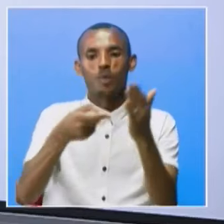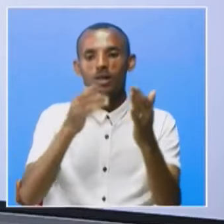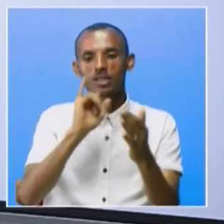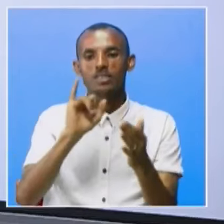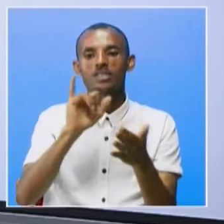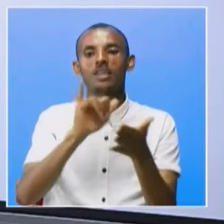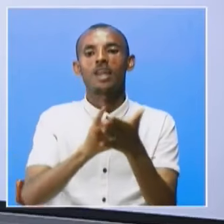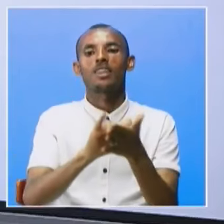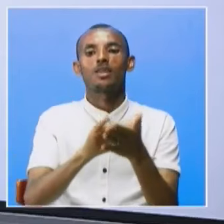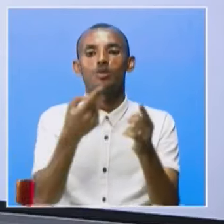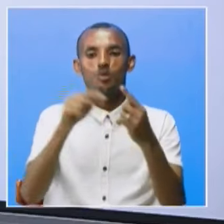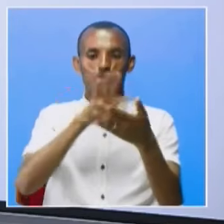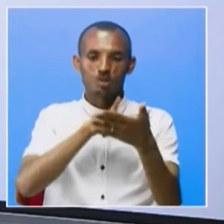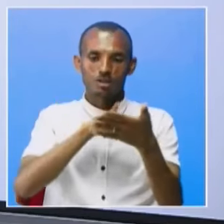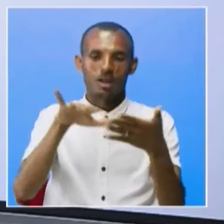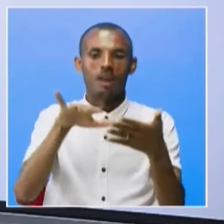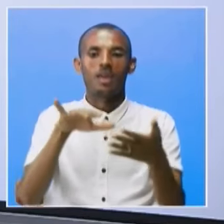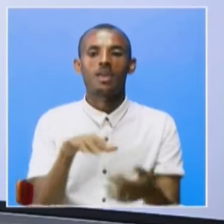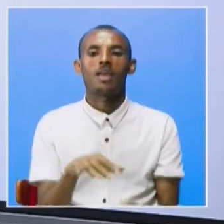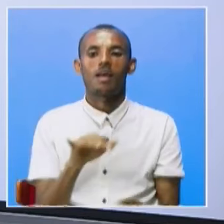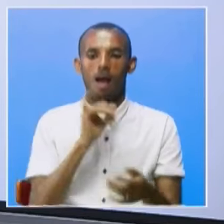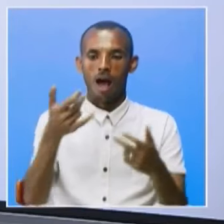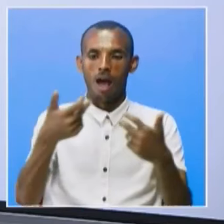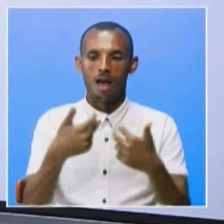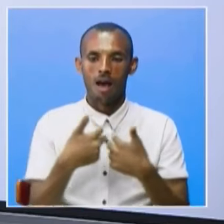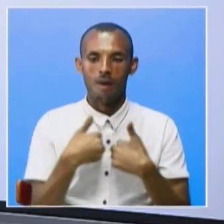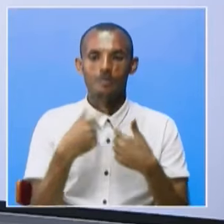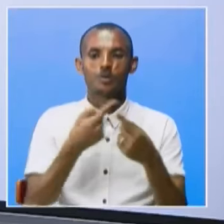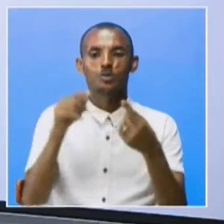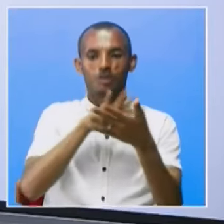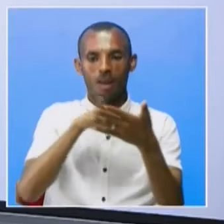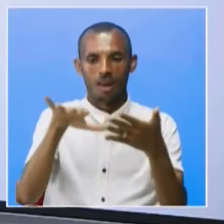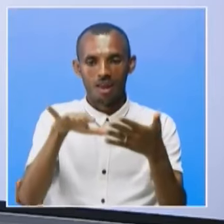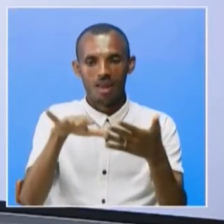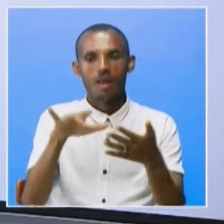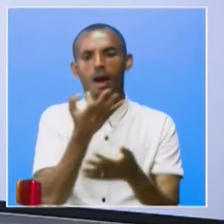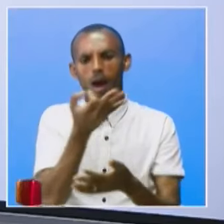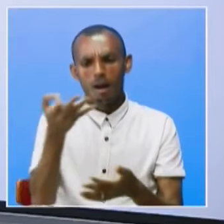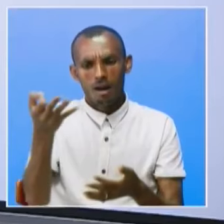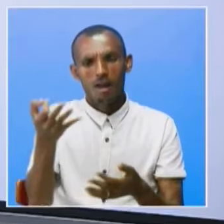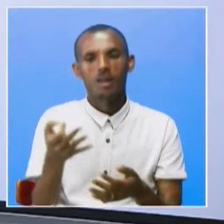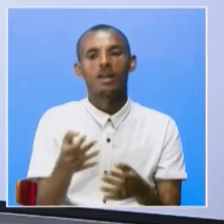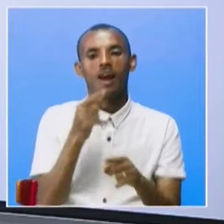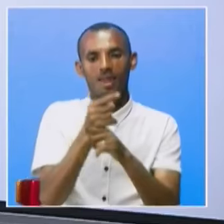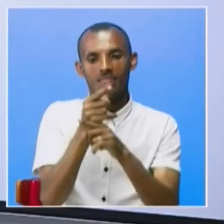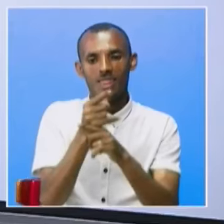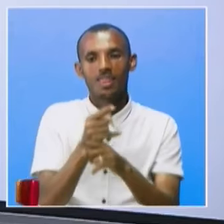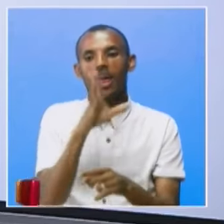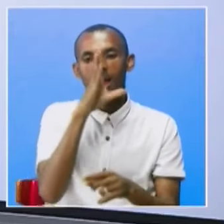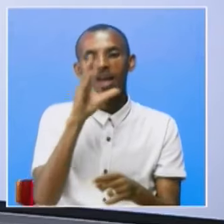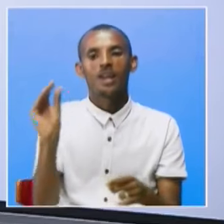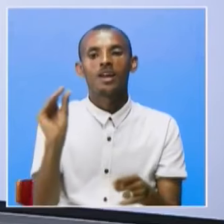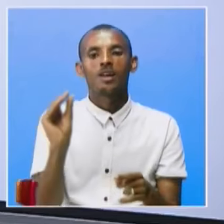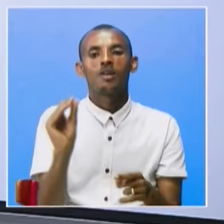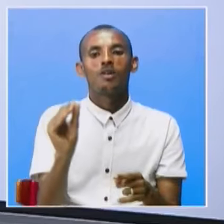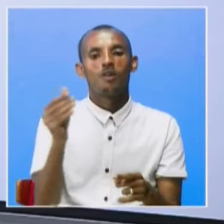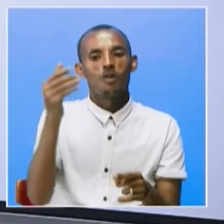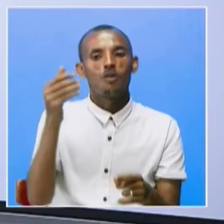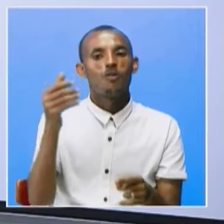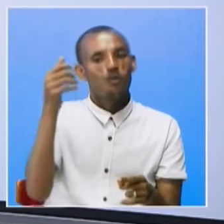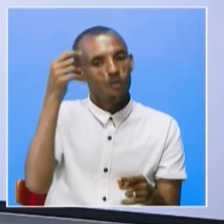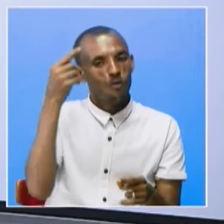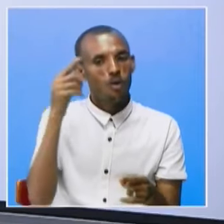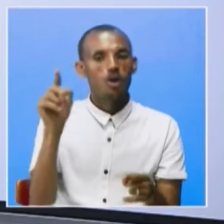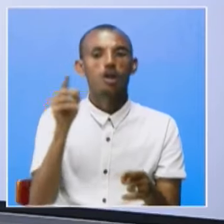study. So, what do we say? I have to study hard, right? And for your sister,